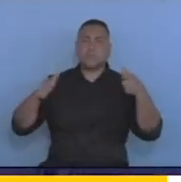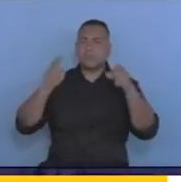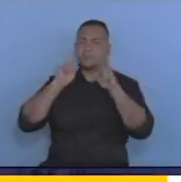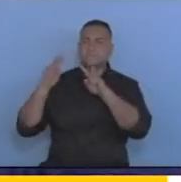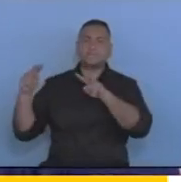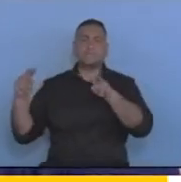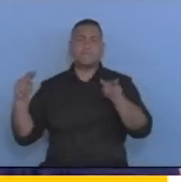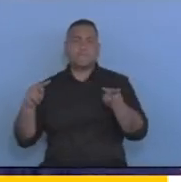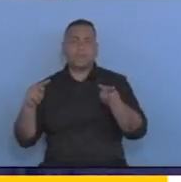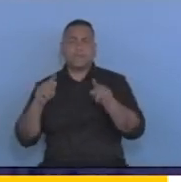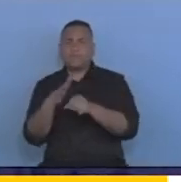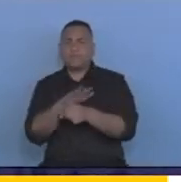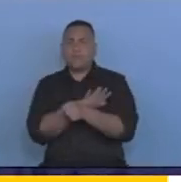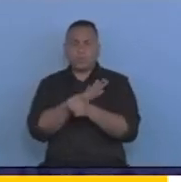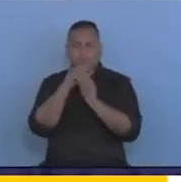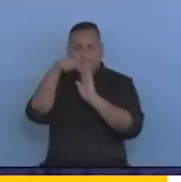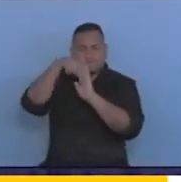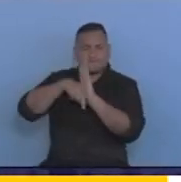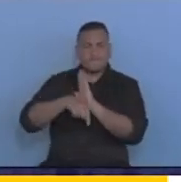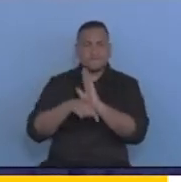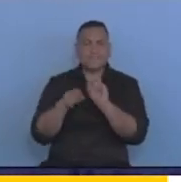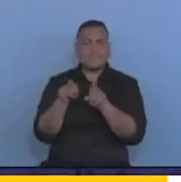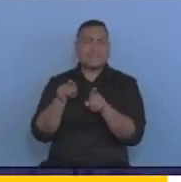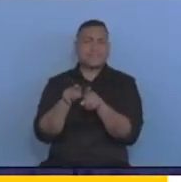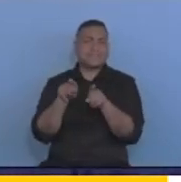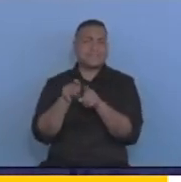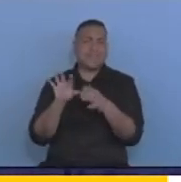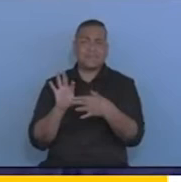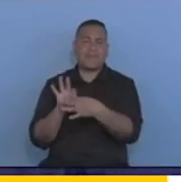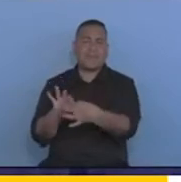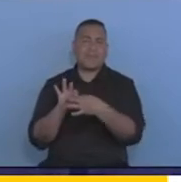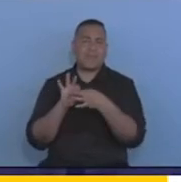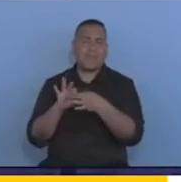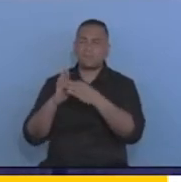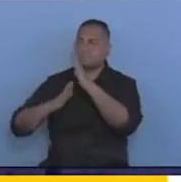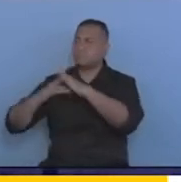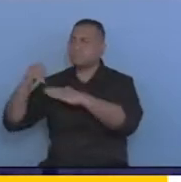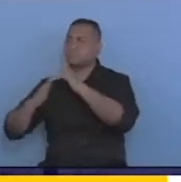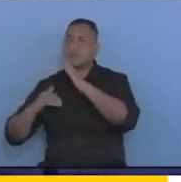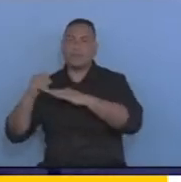nitty-gritty, as well as when it comes to, you know, building and civil.